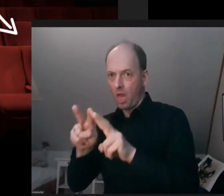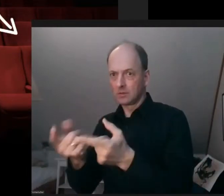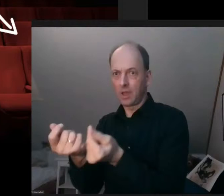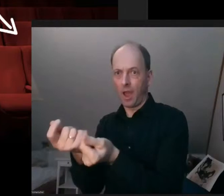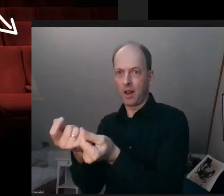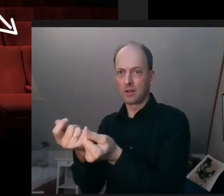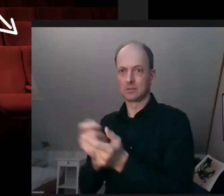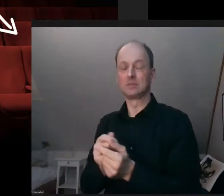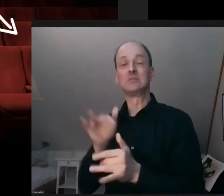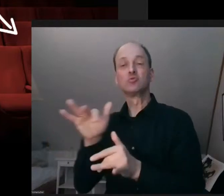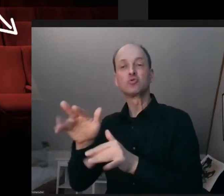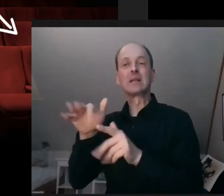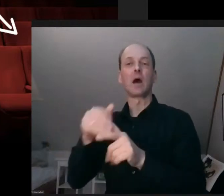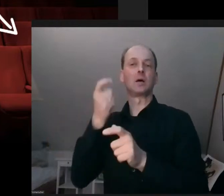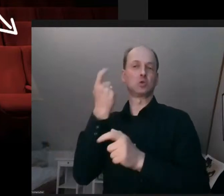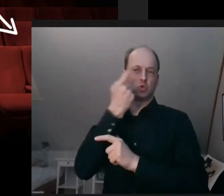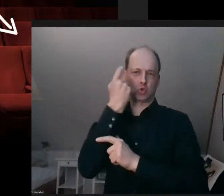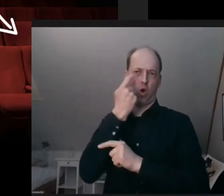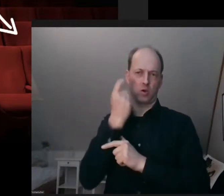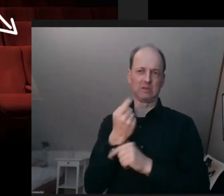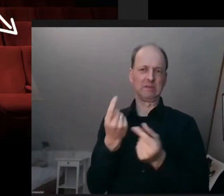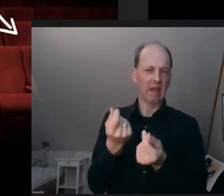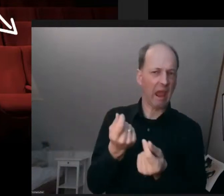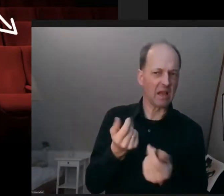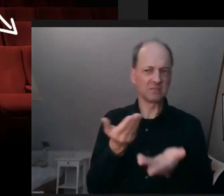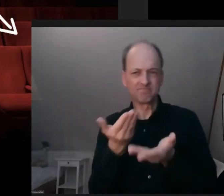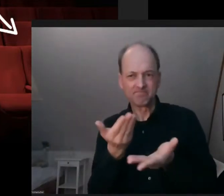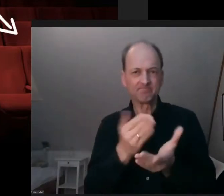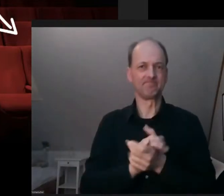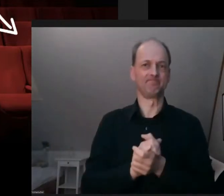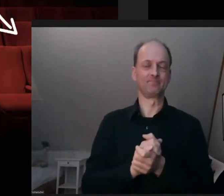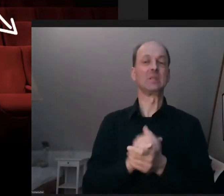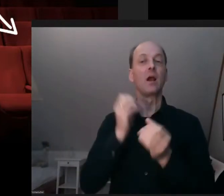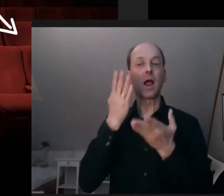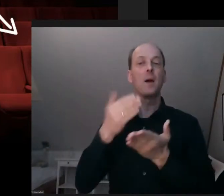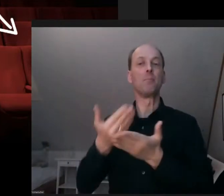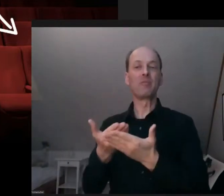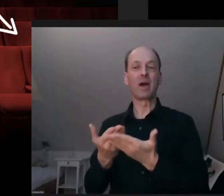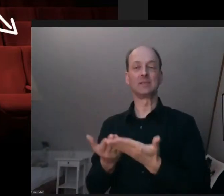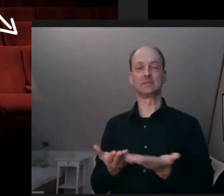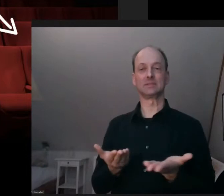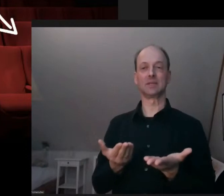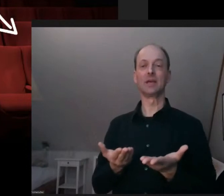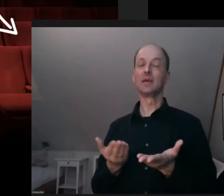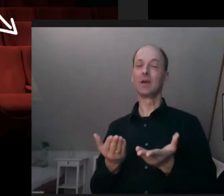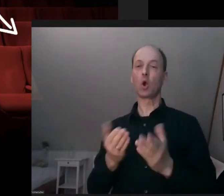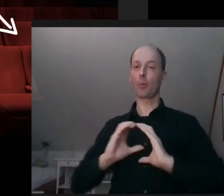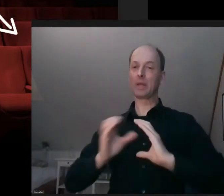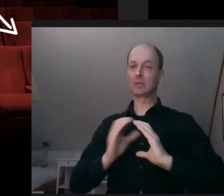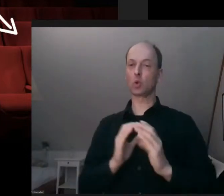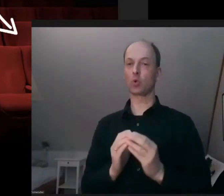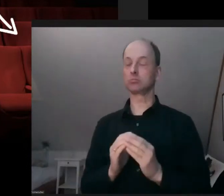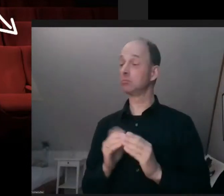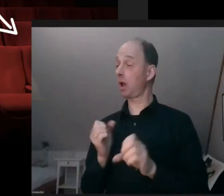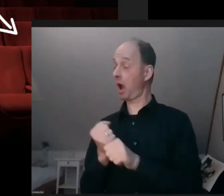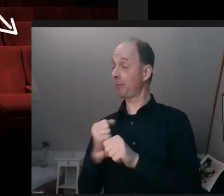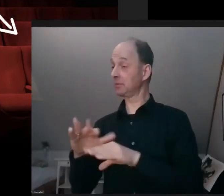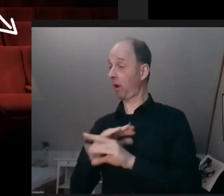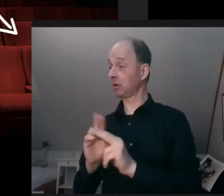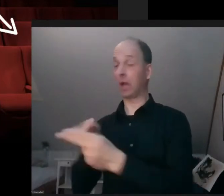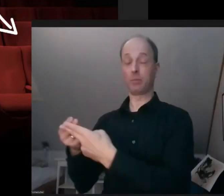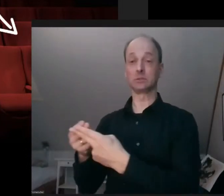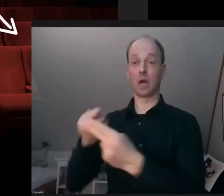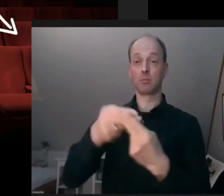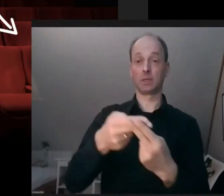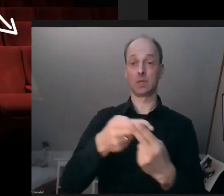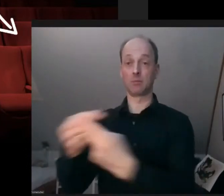Setting a focus on money here, on monetary systems. And this shows how communication needs to be shifted if you're working